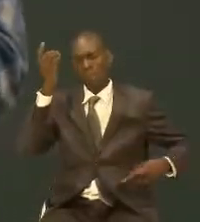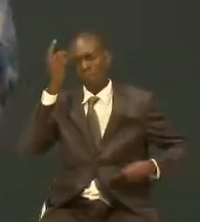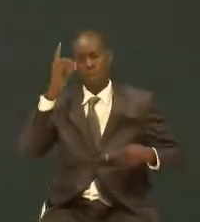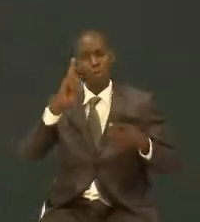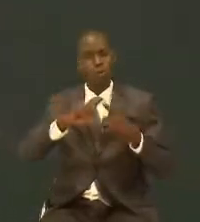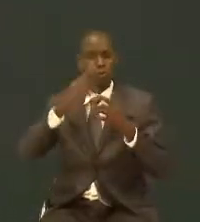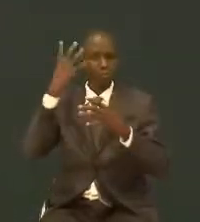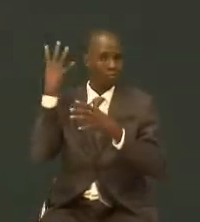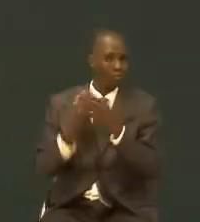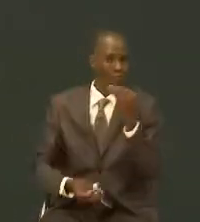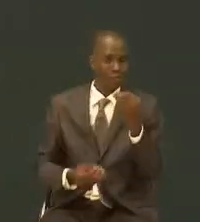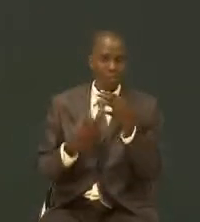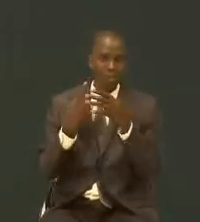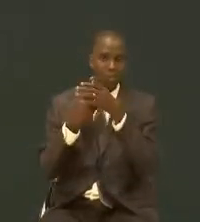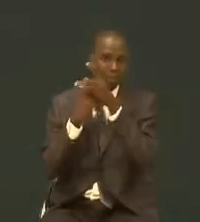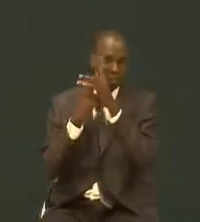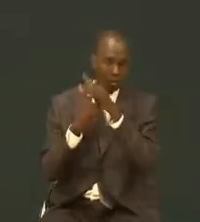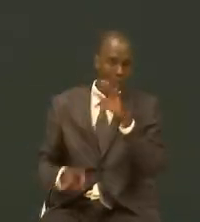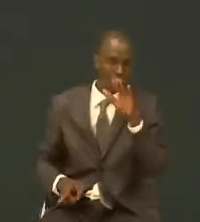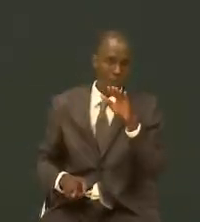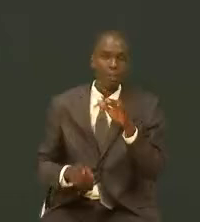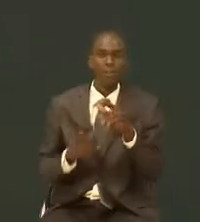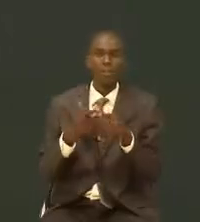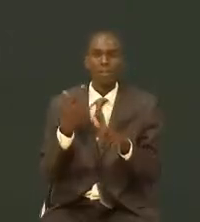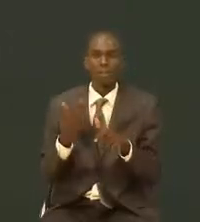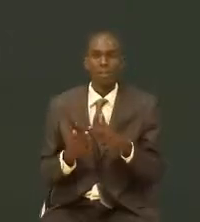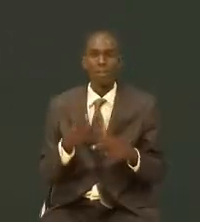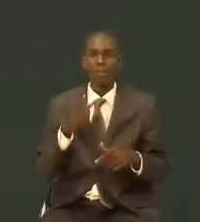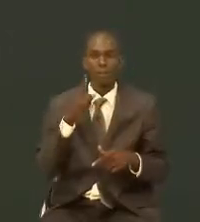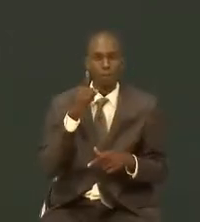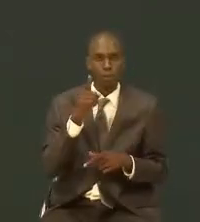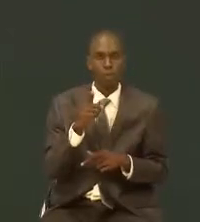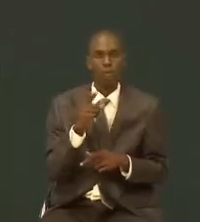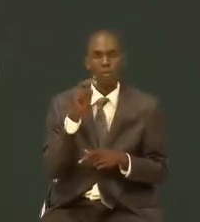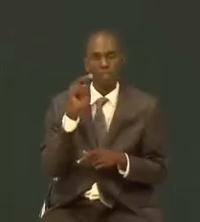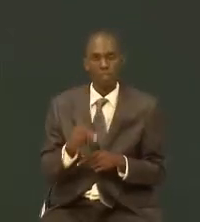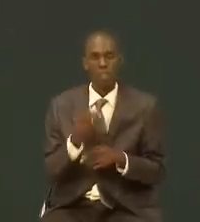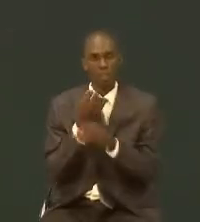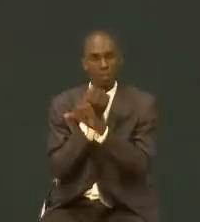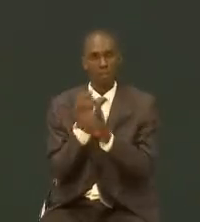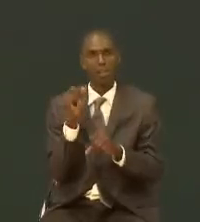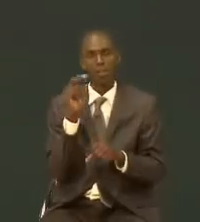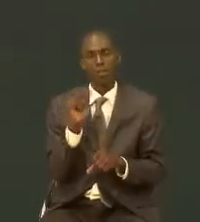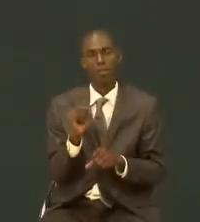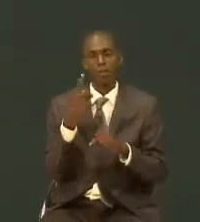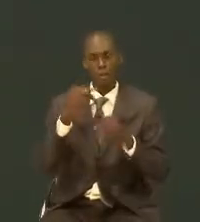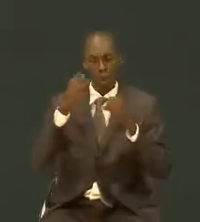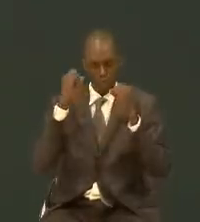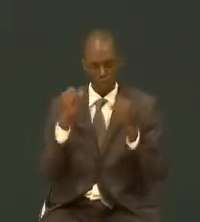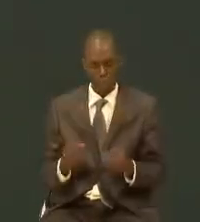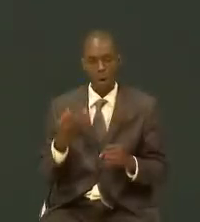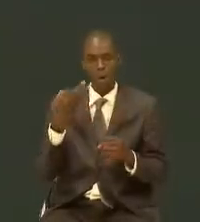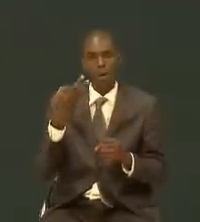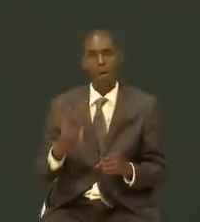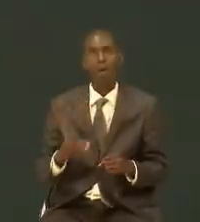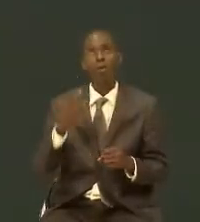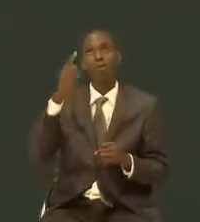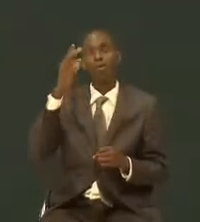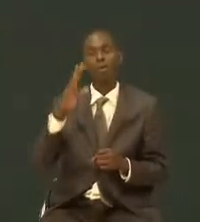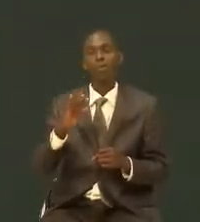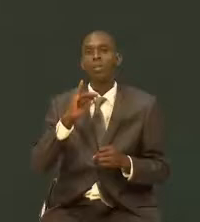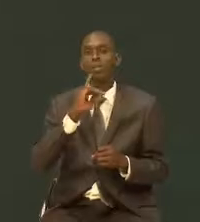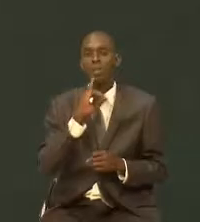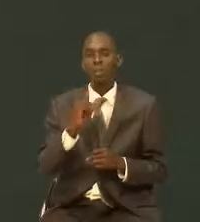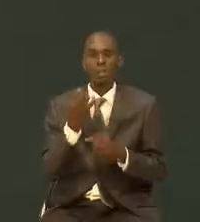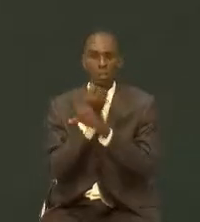for the strength of salvation the power of the gospel is salvation to come to you now right so